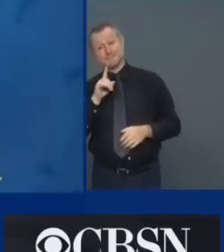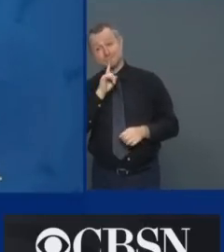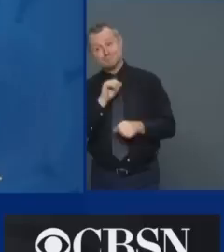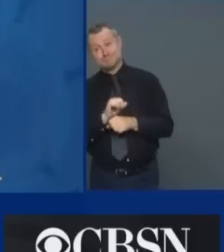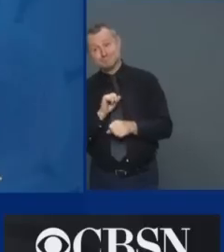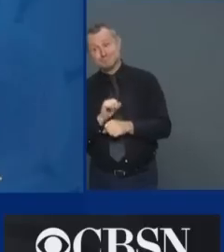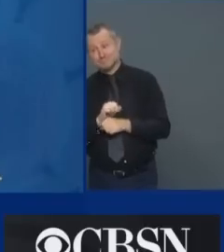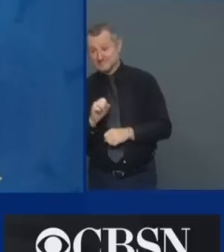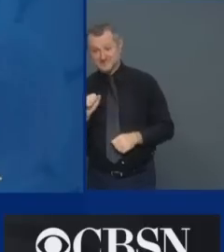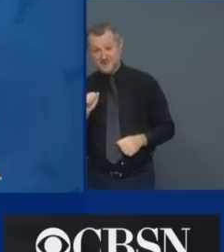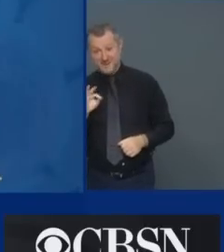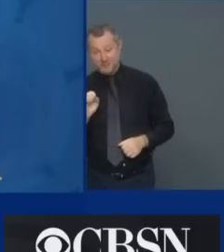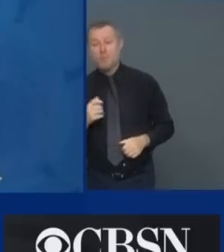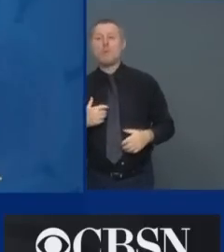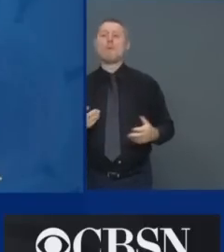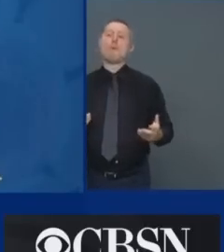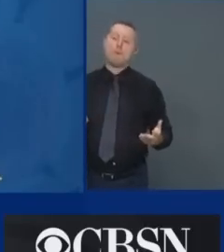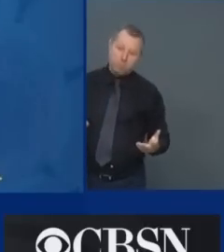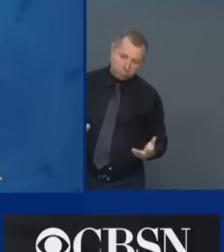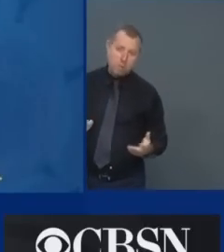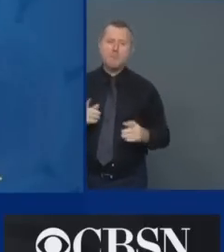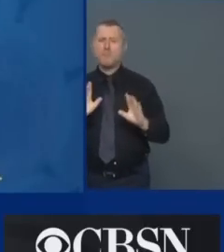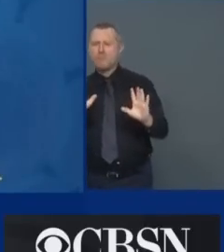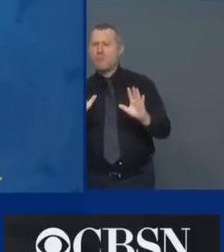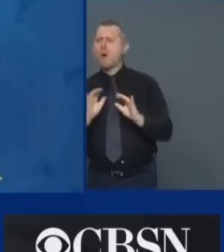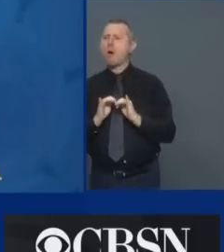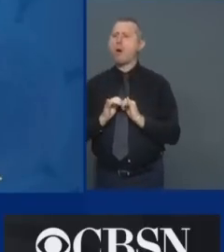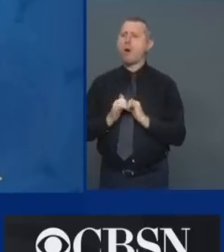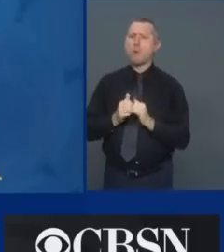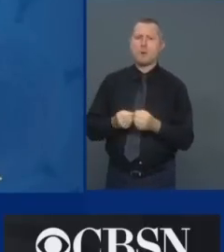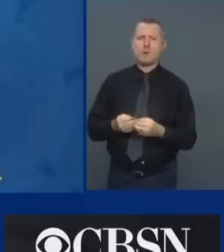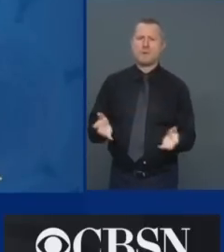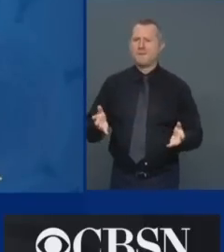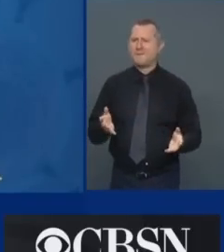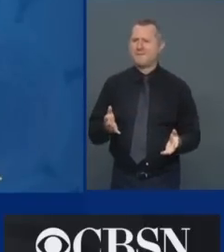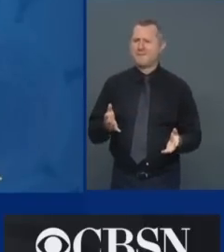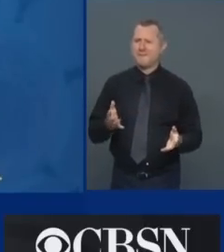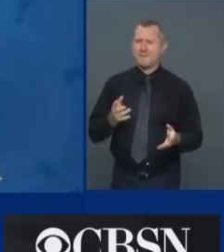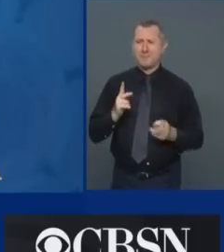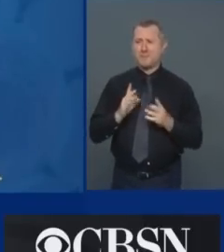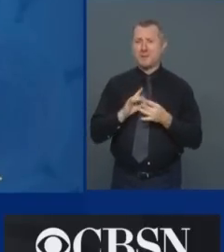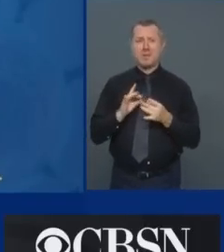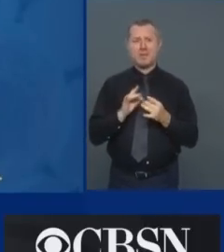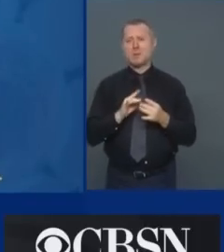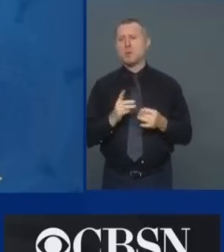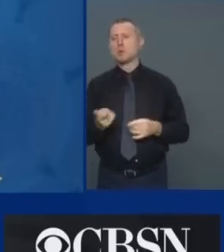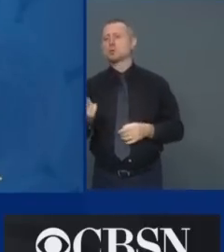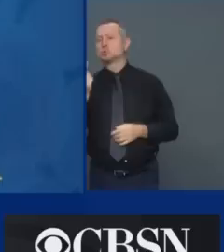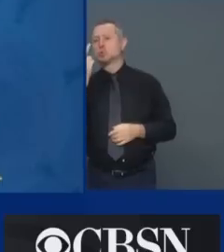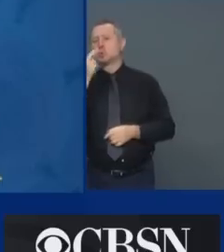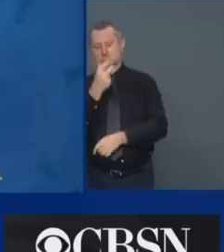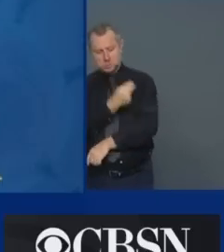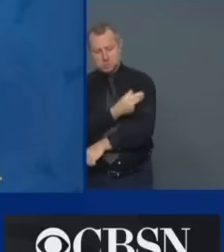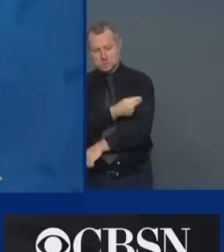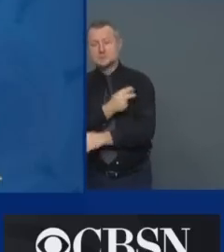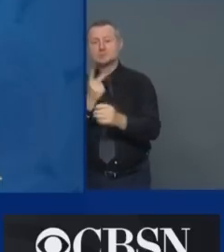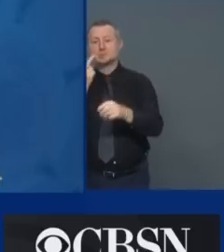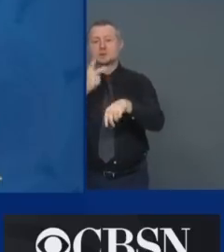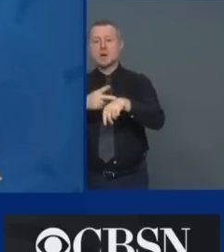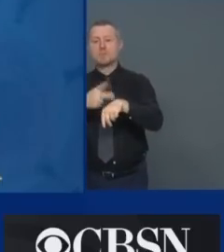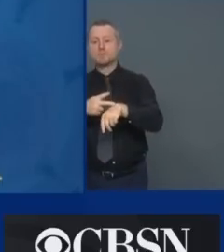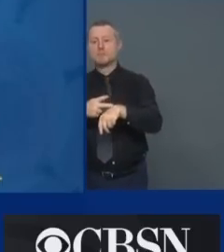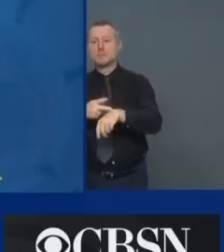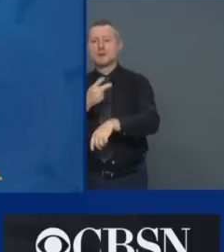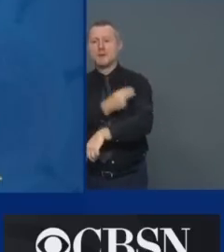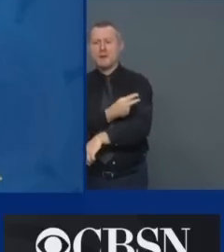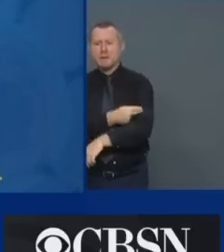how do you actually implement it. They're talking about 2 shots necessary for a vaccine. You have